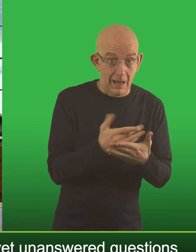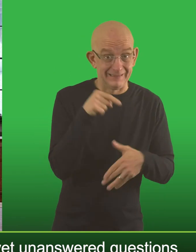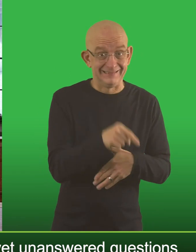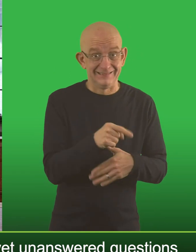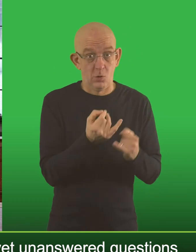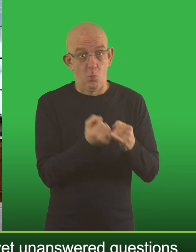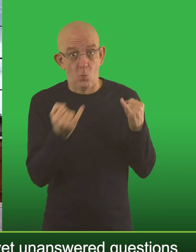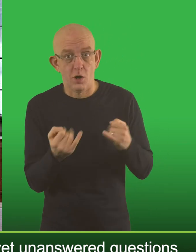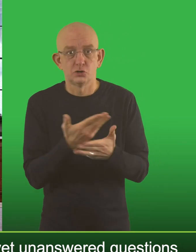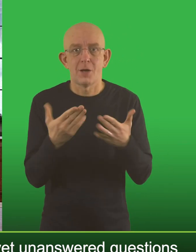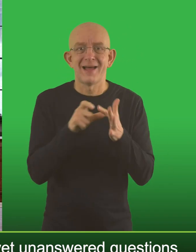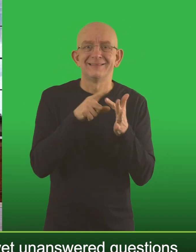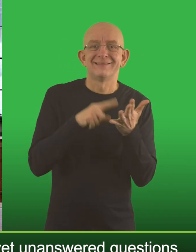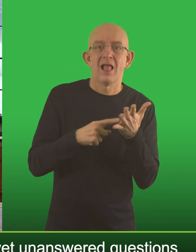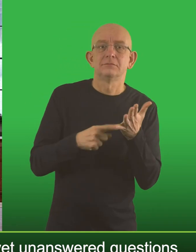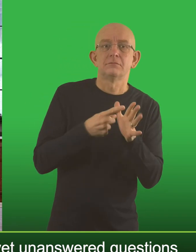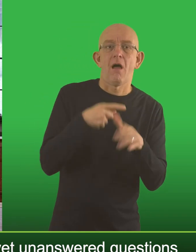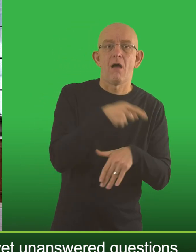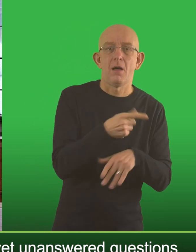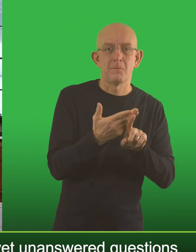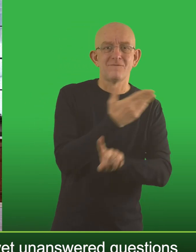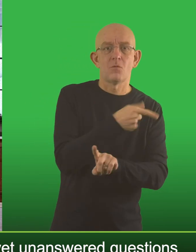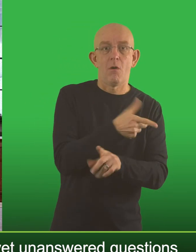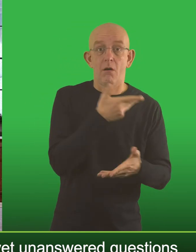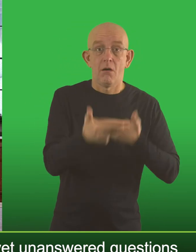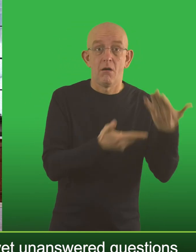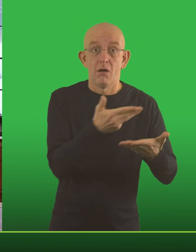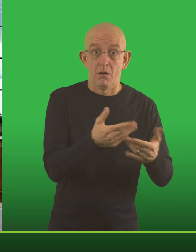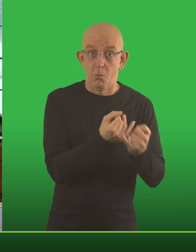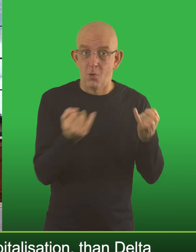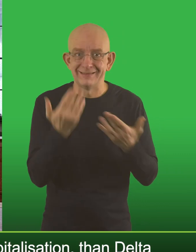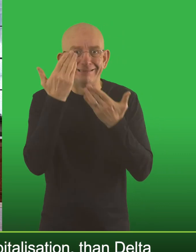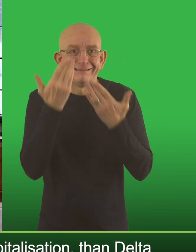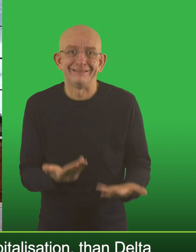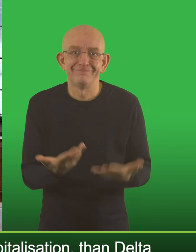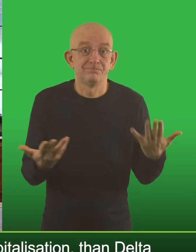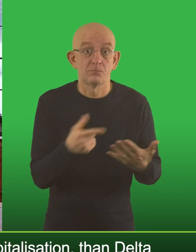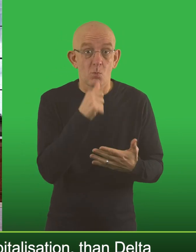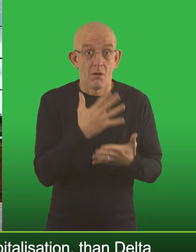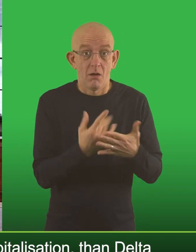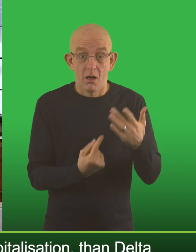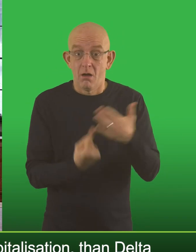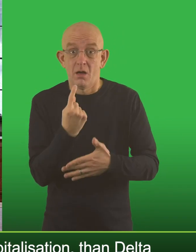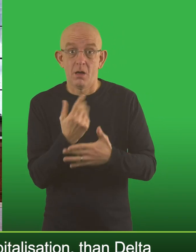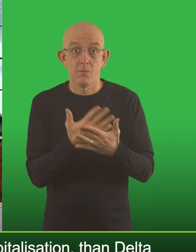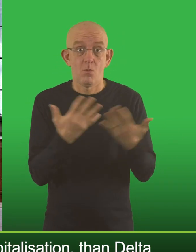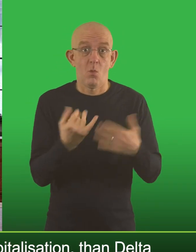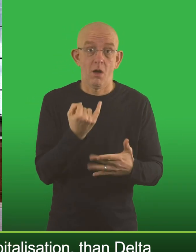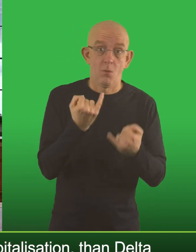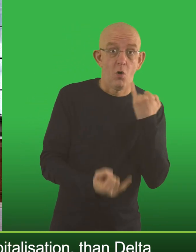questions on whether or not it is more transmissible than Delta, whether or not it leads to more harm,